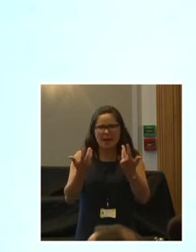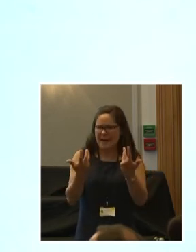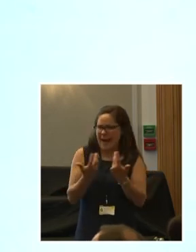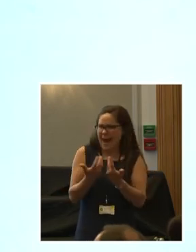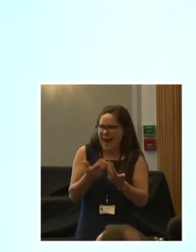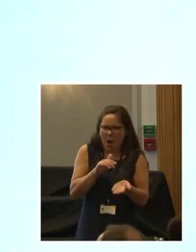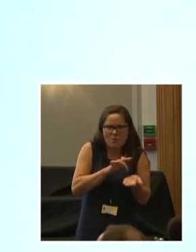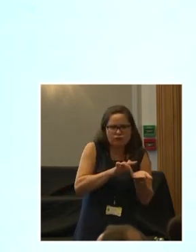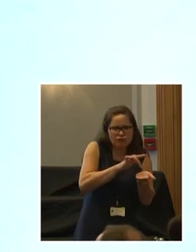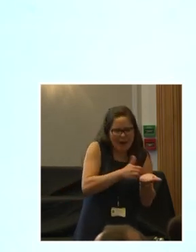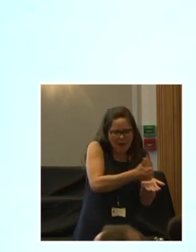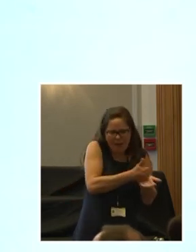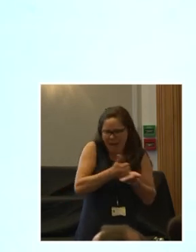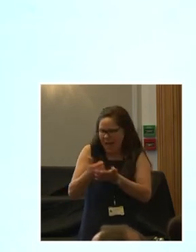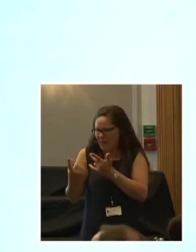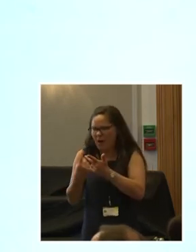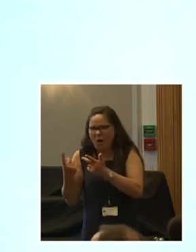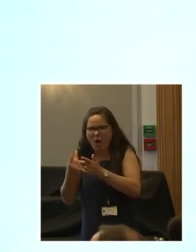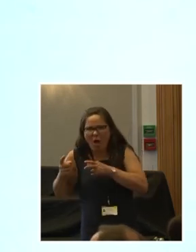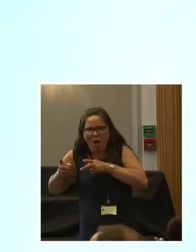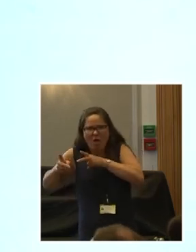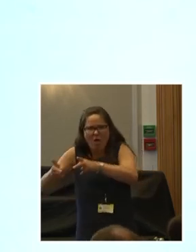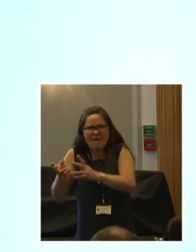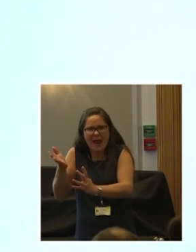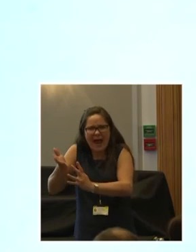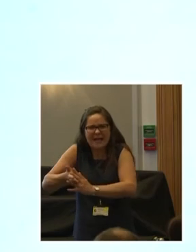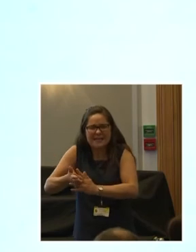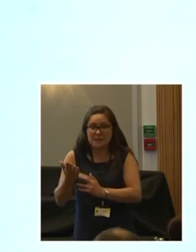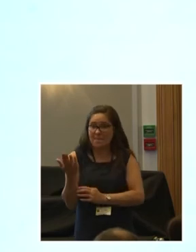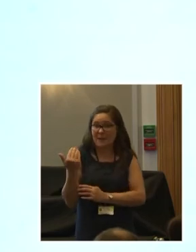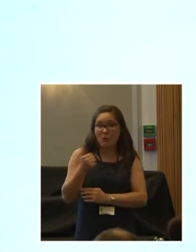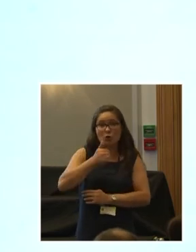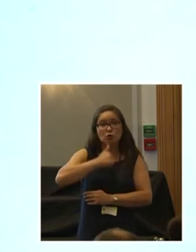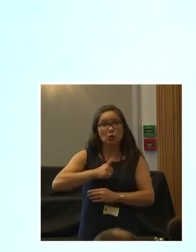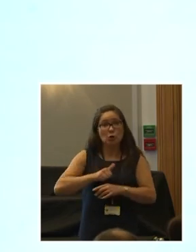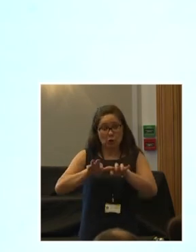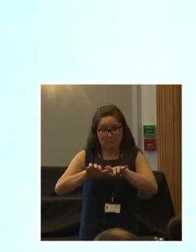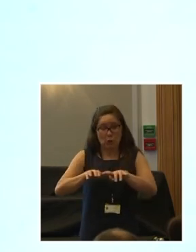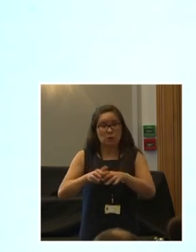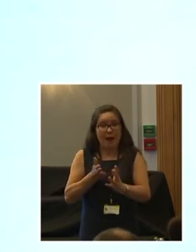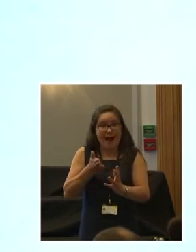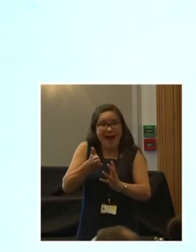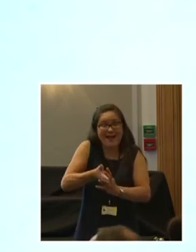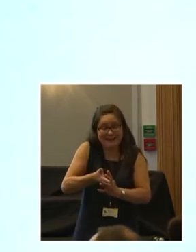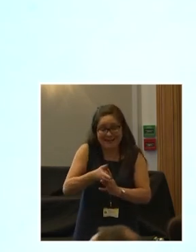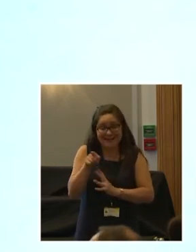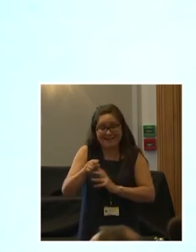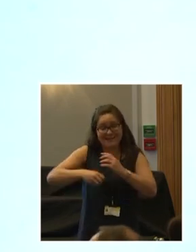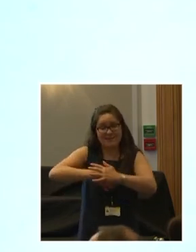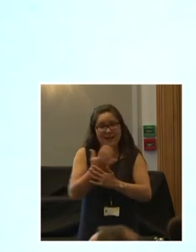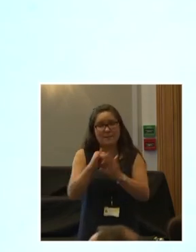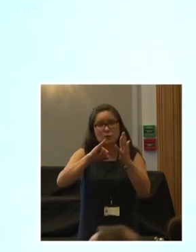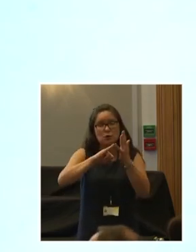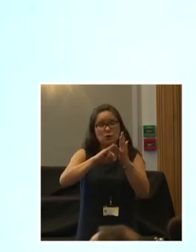access methods. I used to work for Dolphin Computer Access, who developed the Supernova software. And actually, in